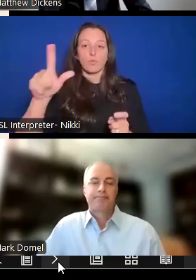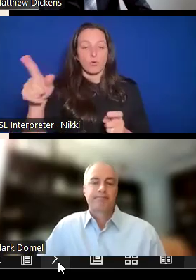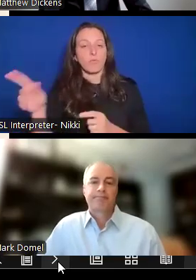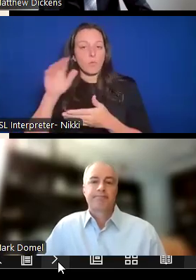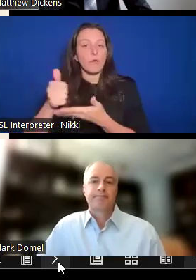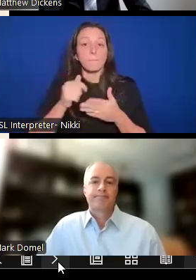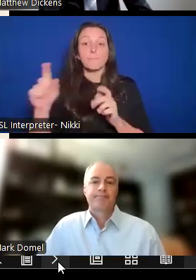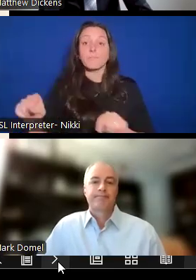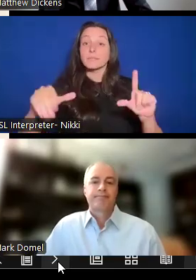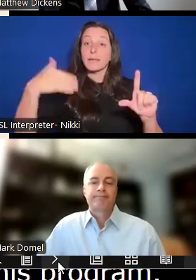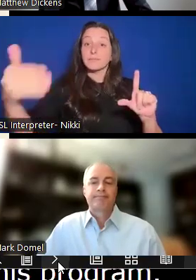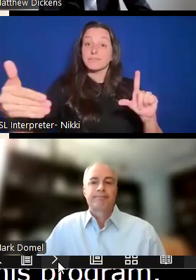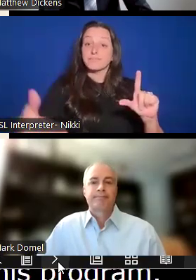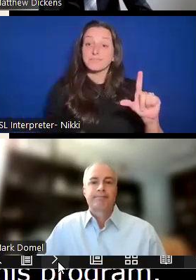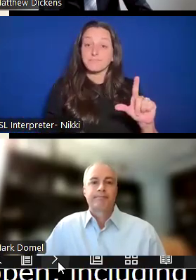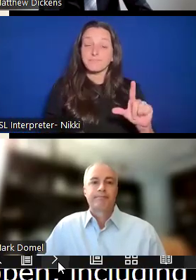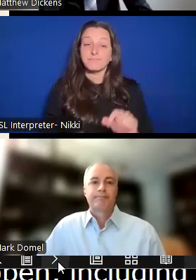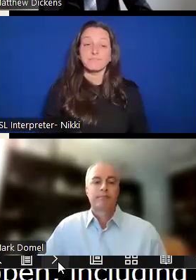Slide.